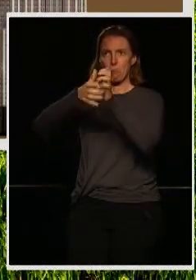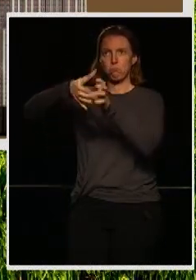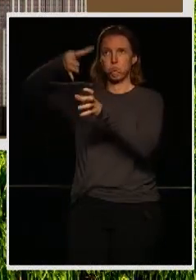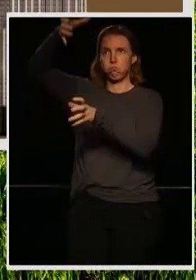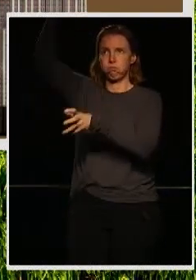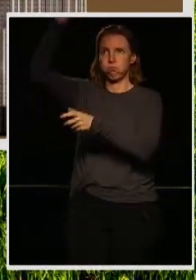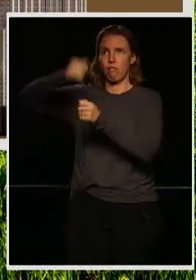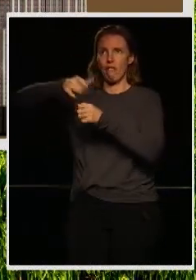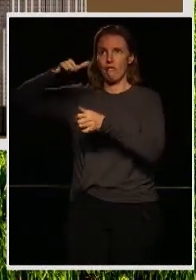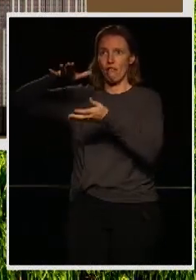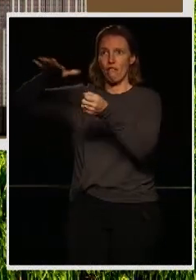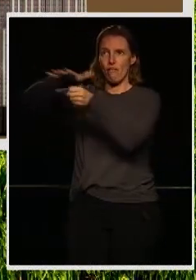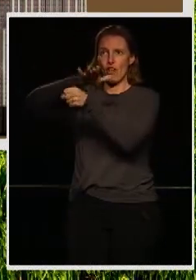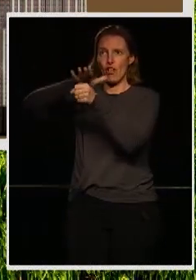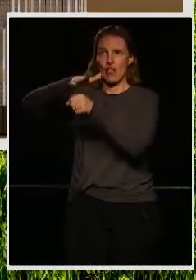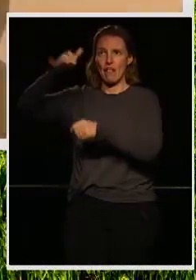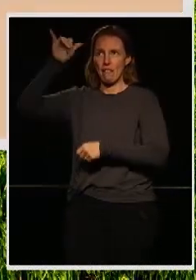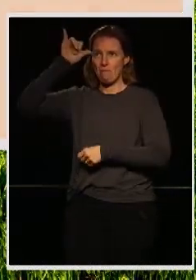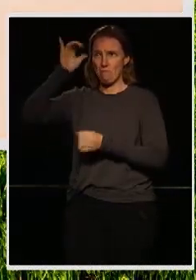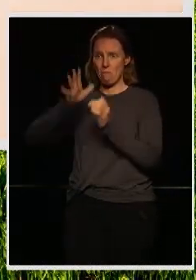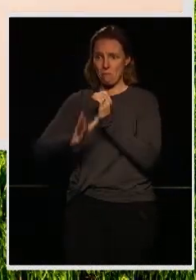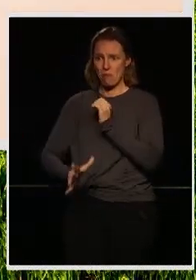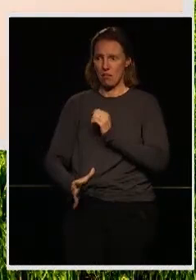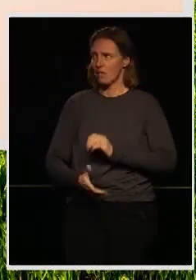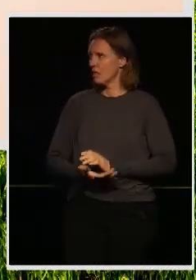animal manure. Can you imagine?